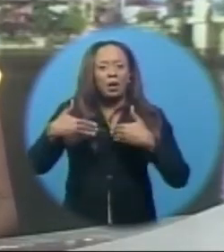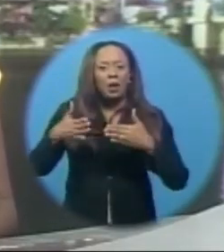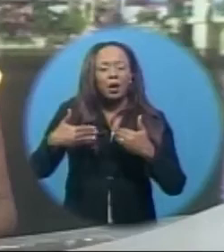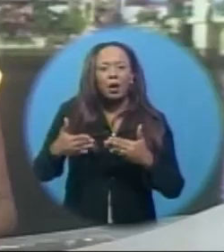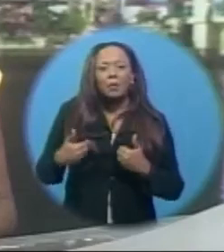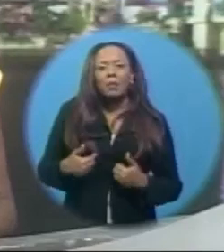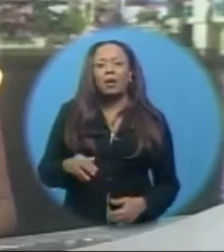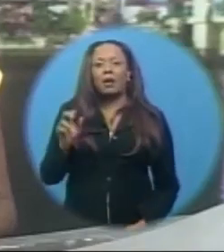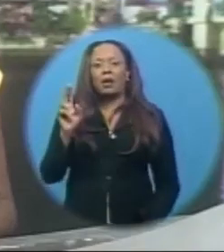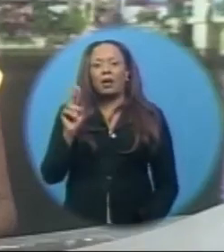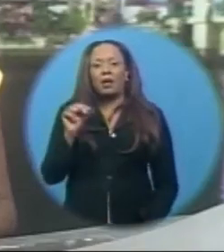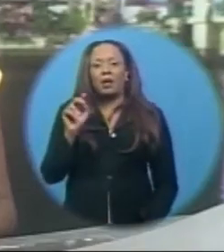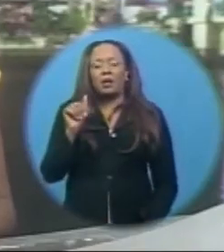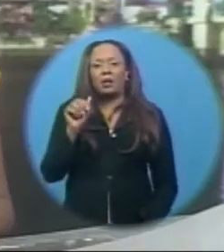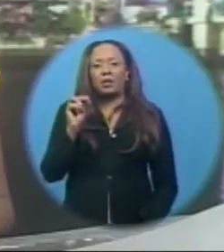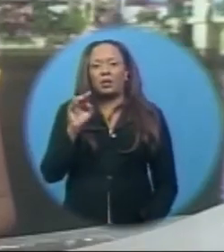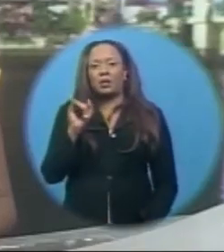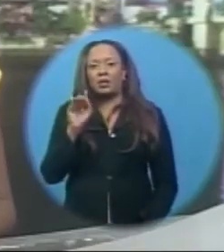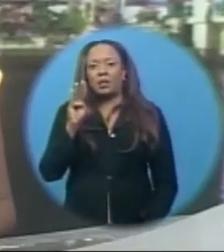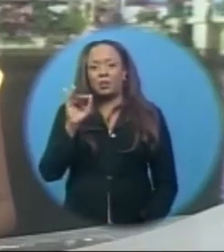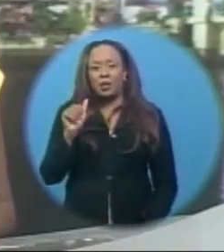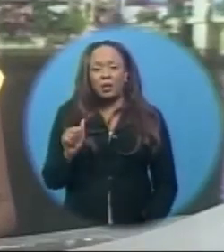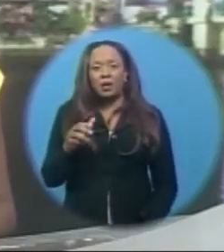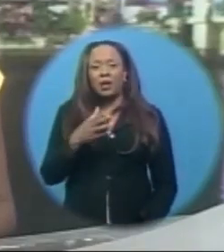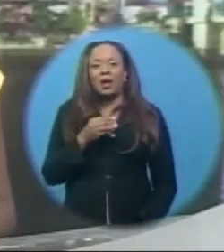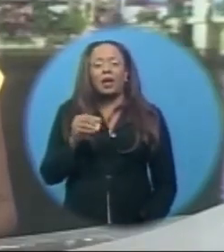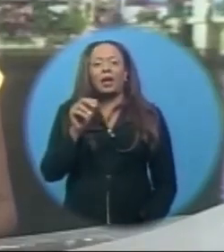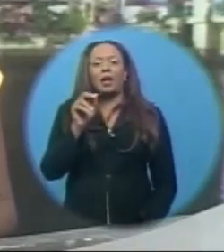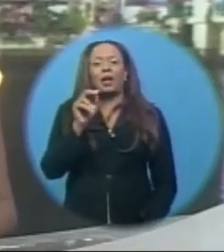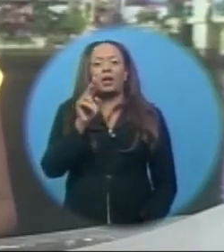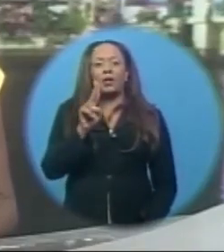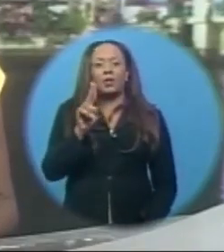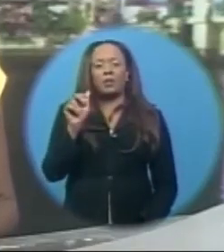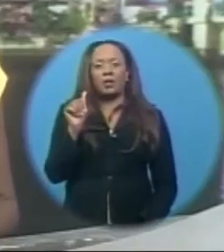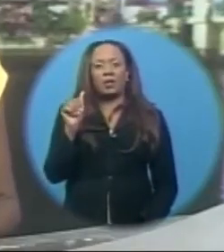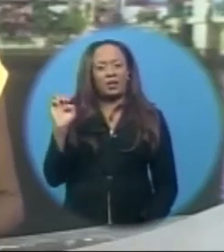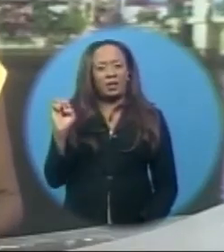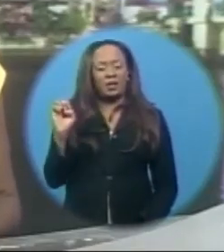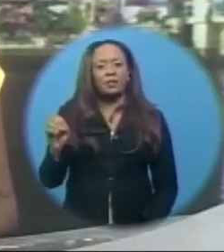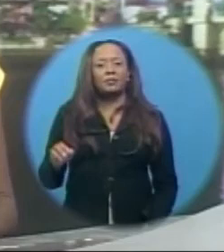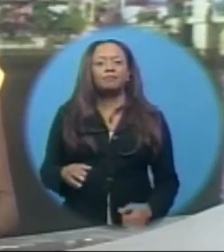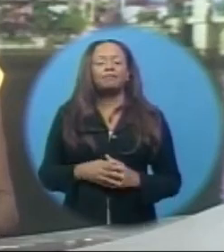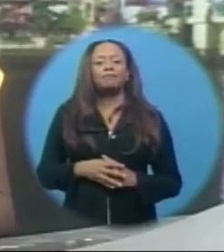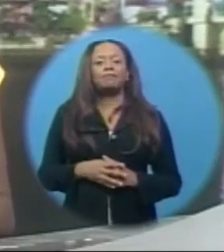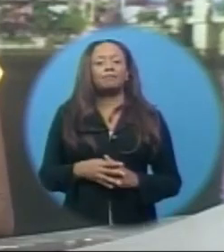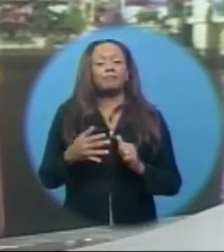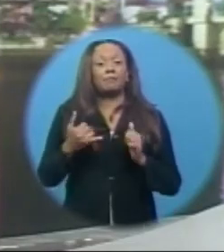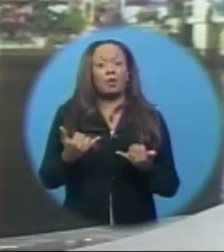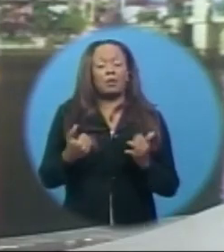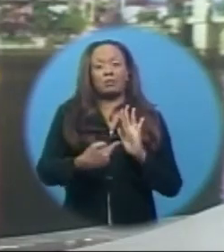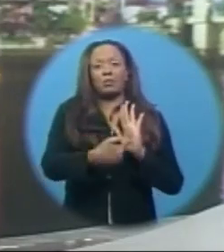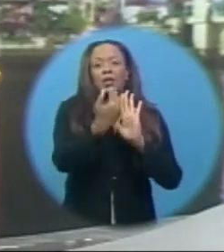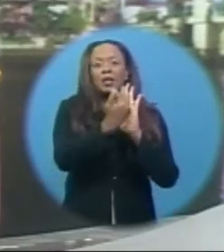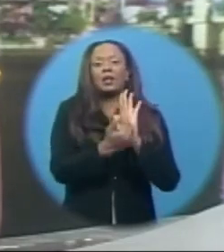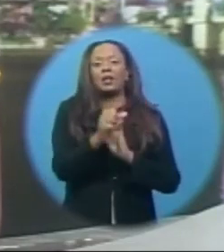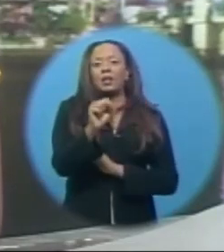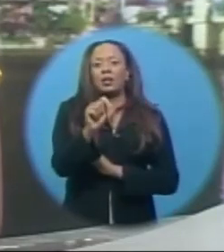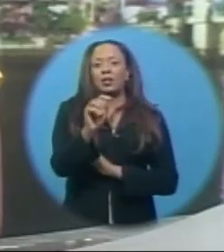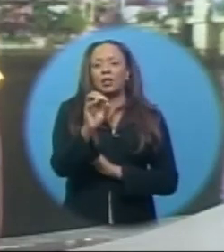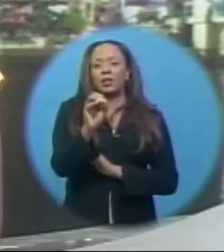Namibia, Palau, Panama, Tunisia and the United Arab Emirates. Well, let's take a look now at how stocks traded on